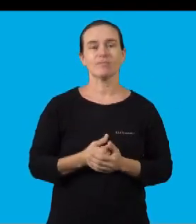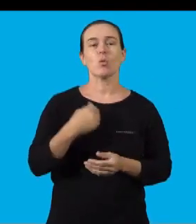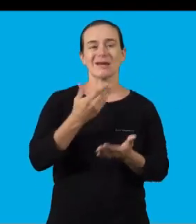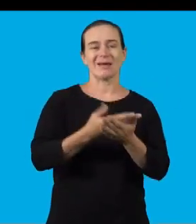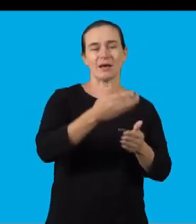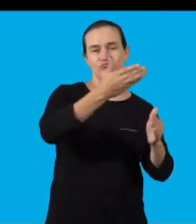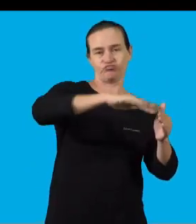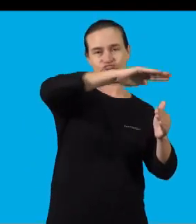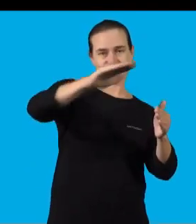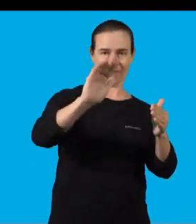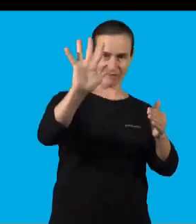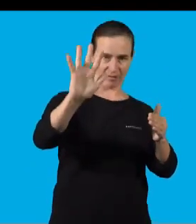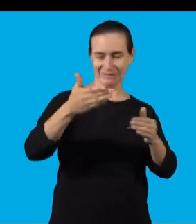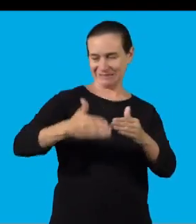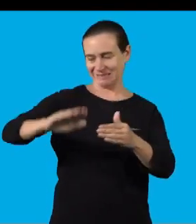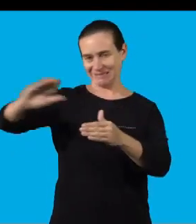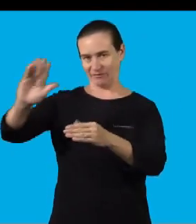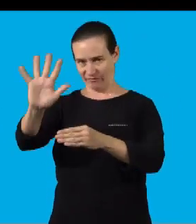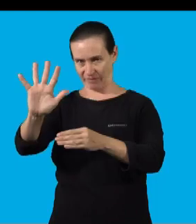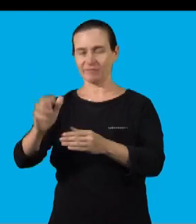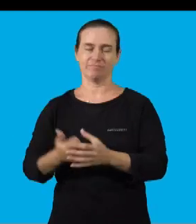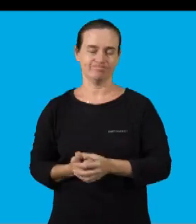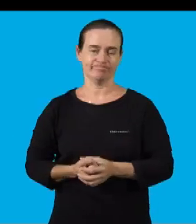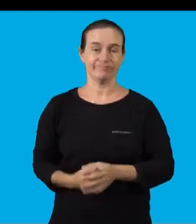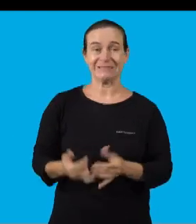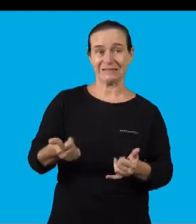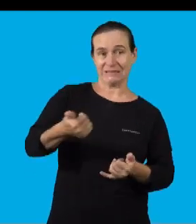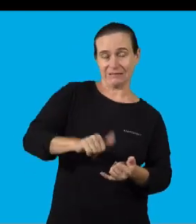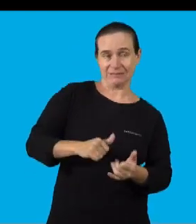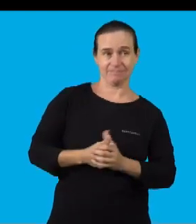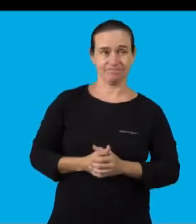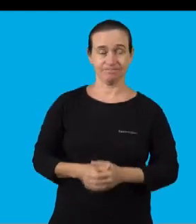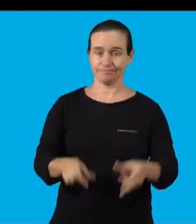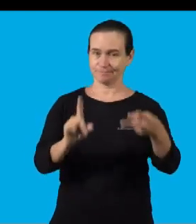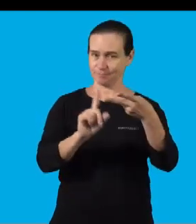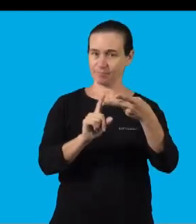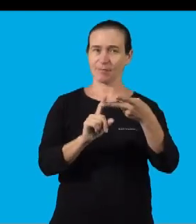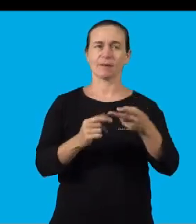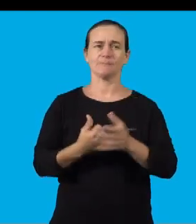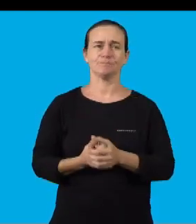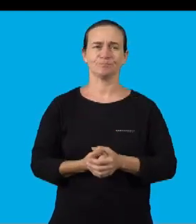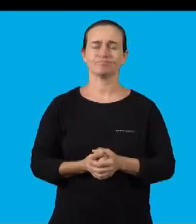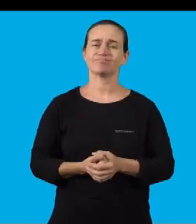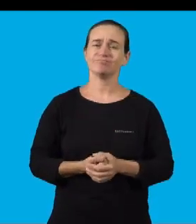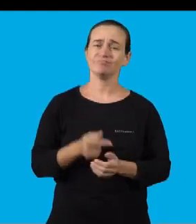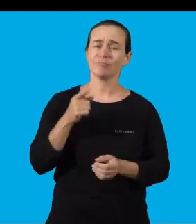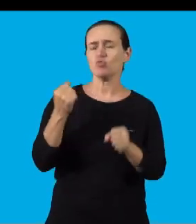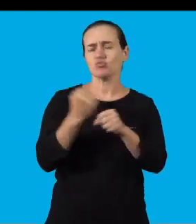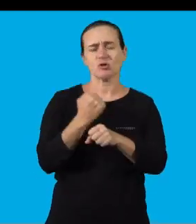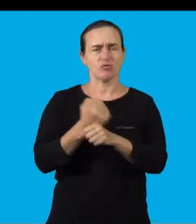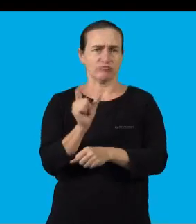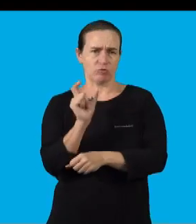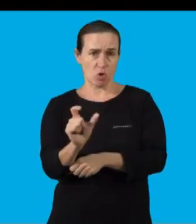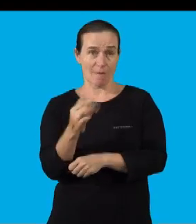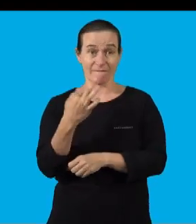it with a 5. Let's move on to the next question. So it says there, it is given